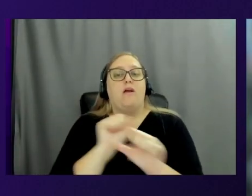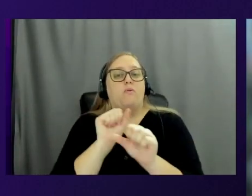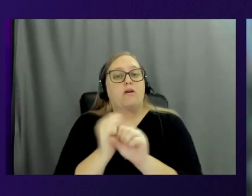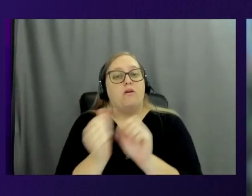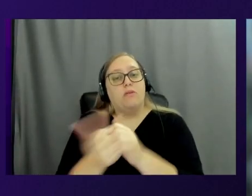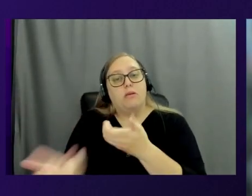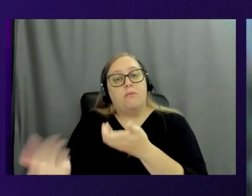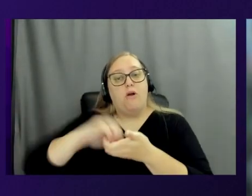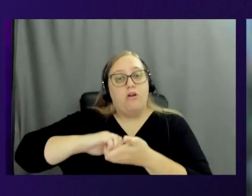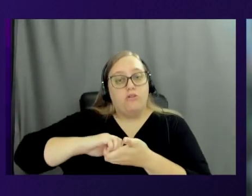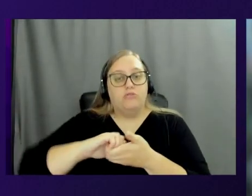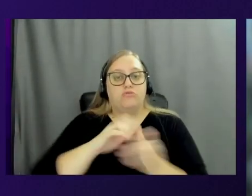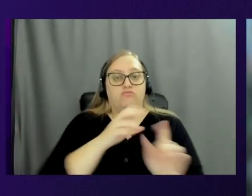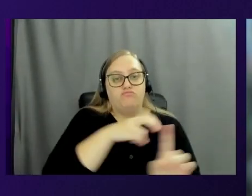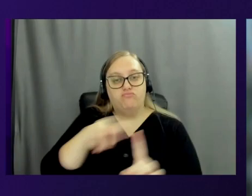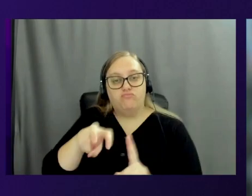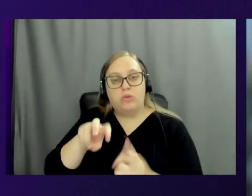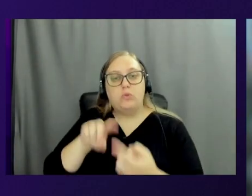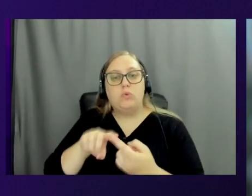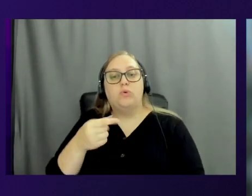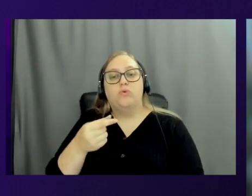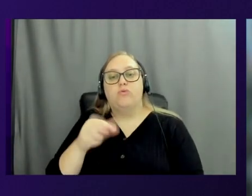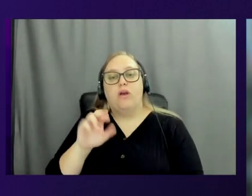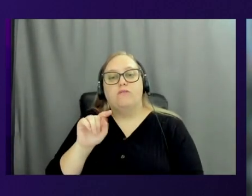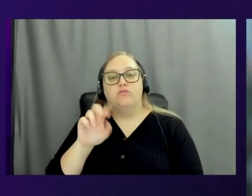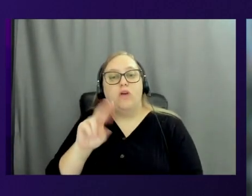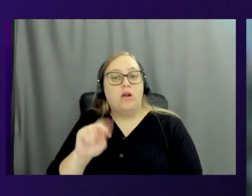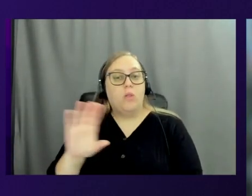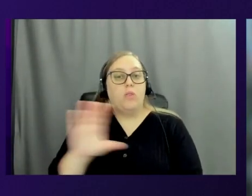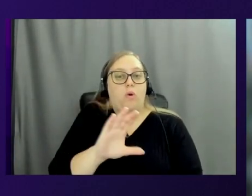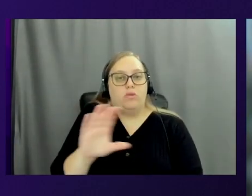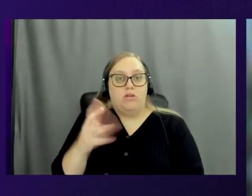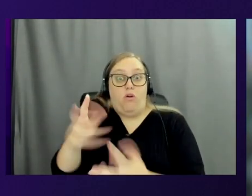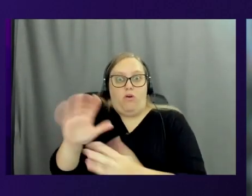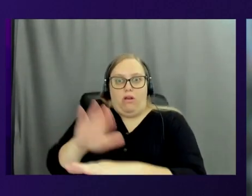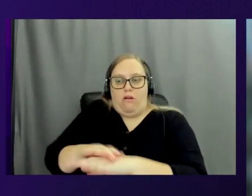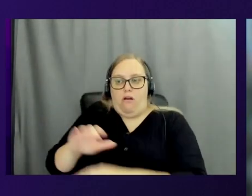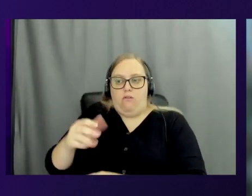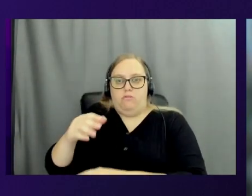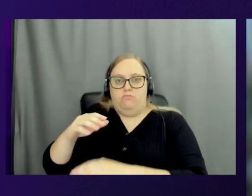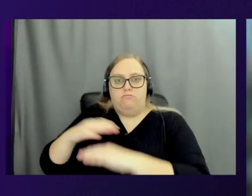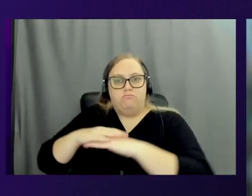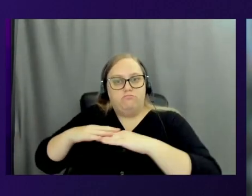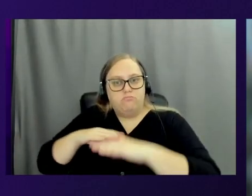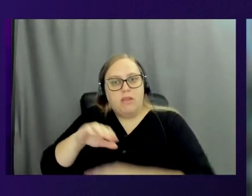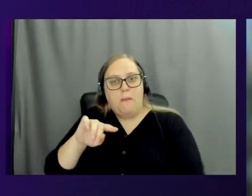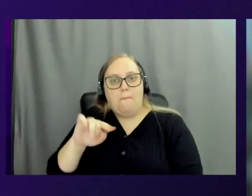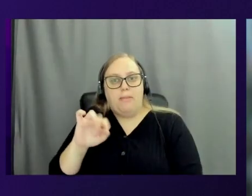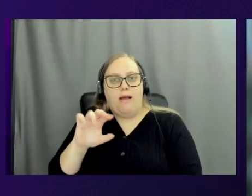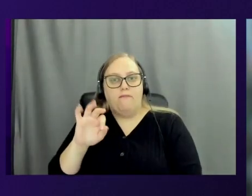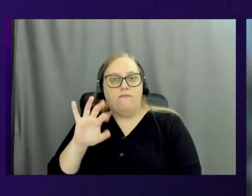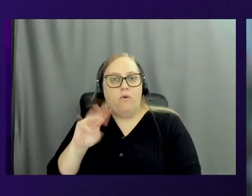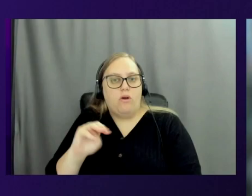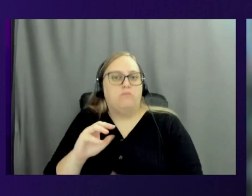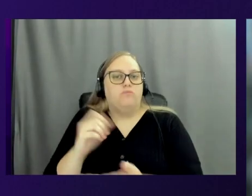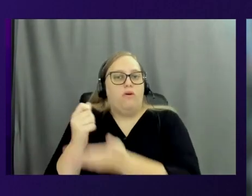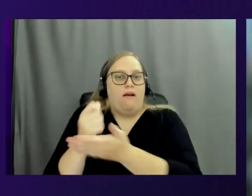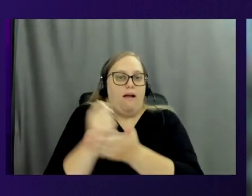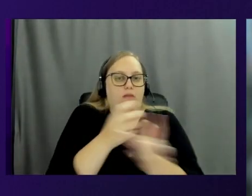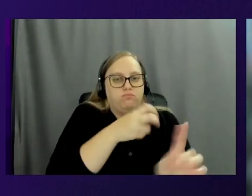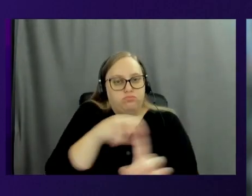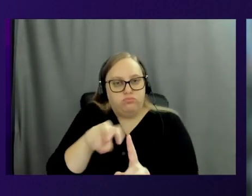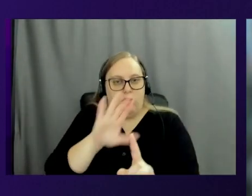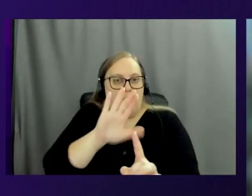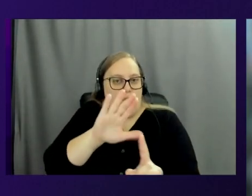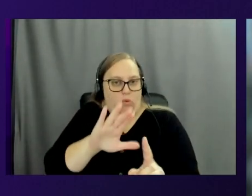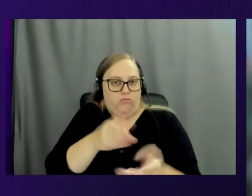find partners who are building on our generative AI platforms, which are some of the easiest ways to get started. And our AWS Partner